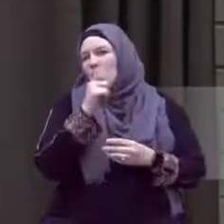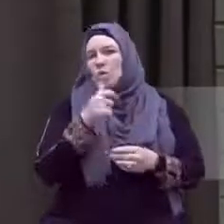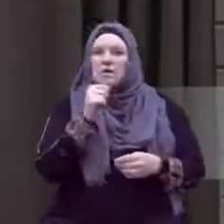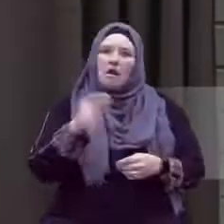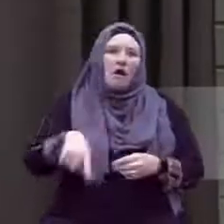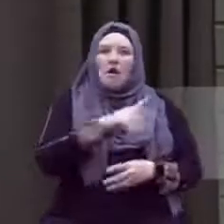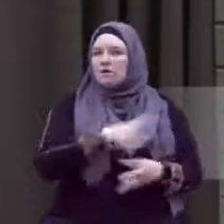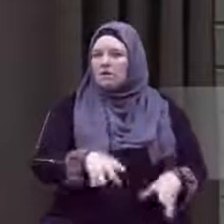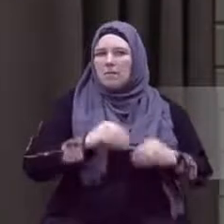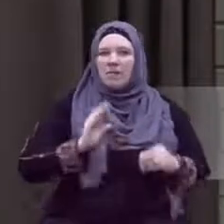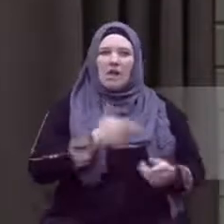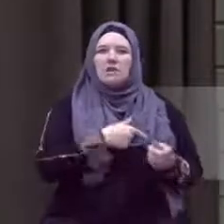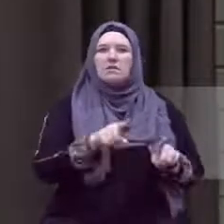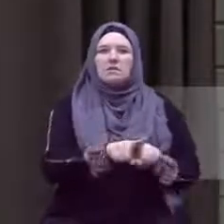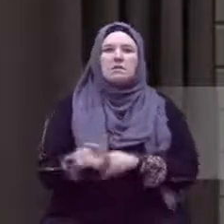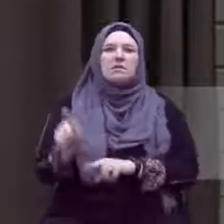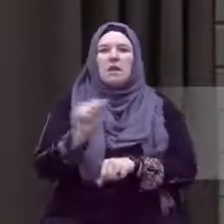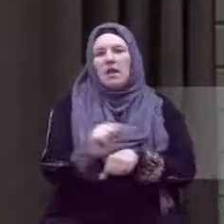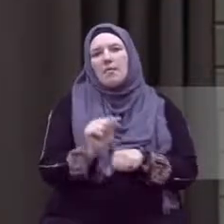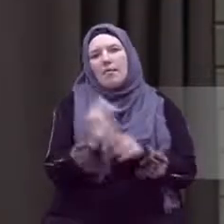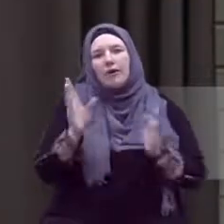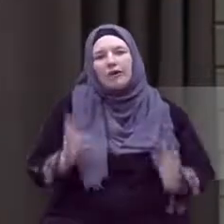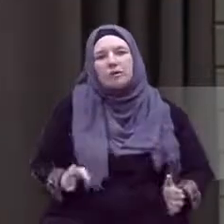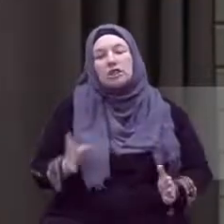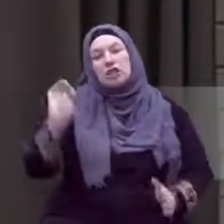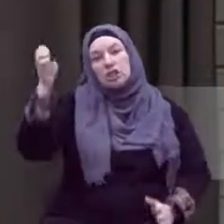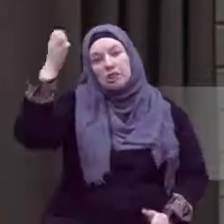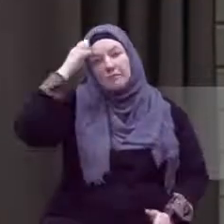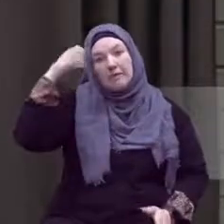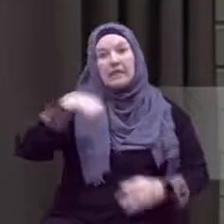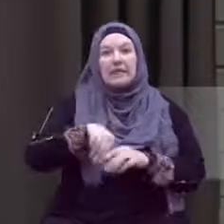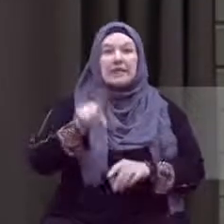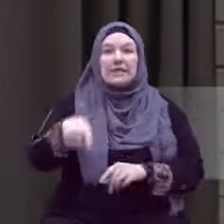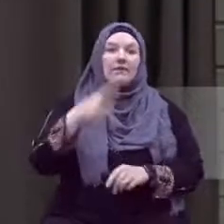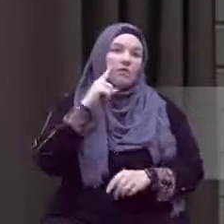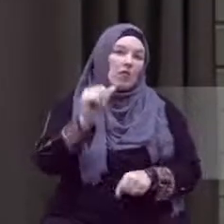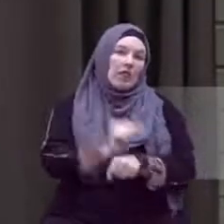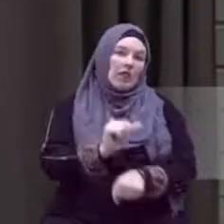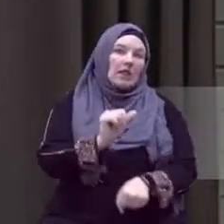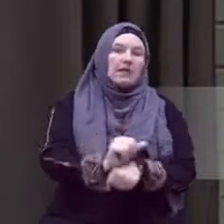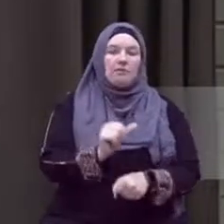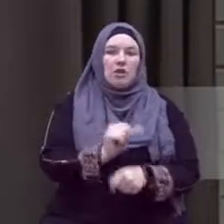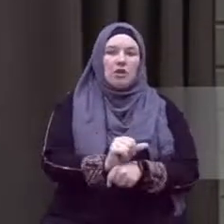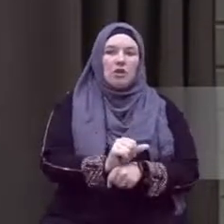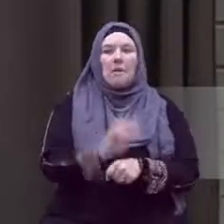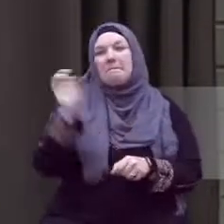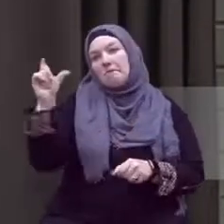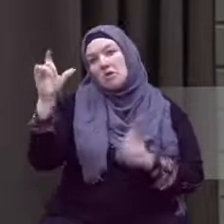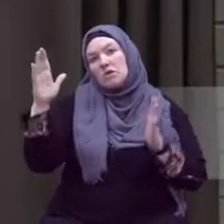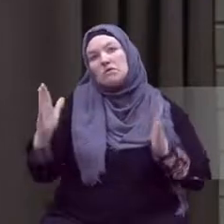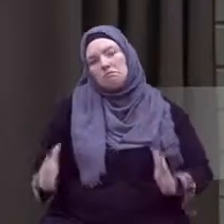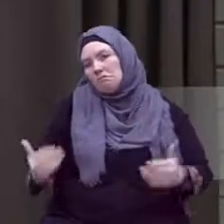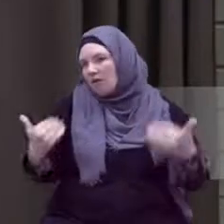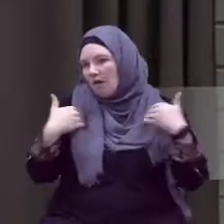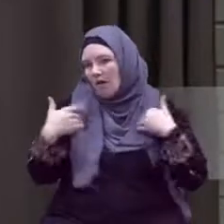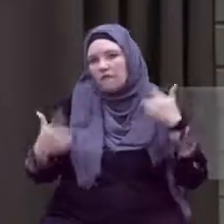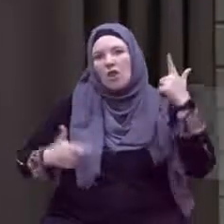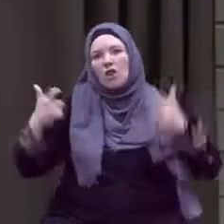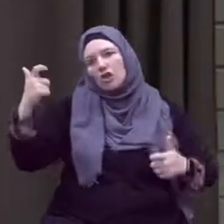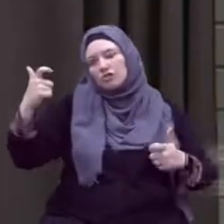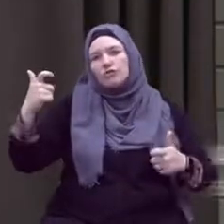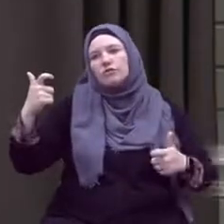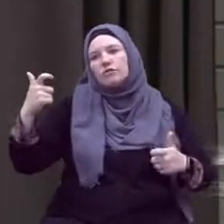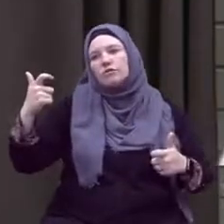accepting us as laborers. Europe is in need for labor. Muslims have the